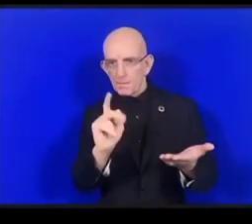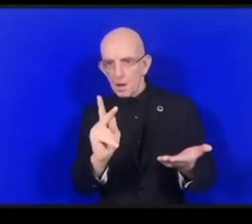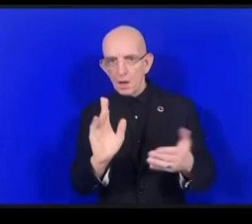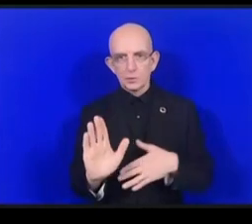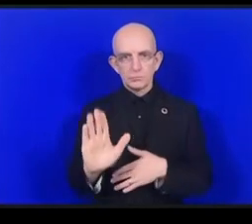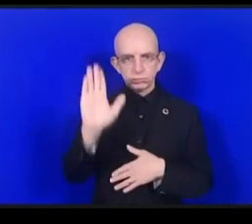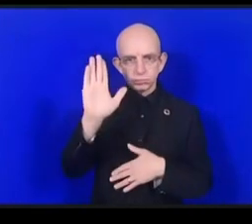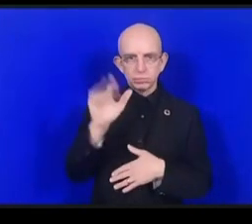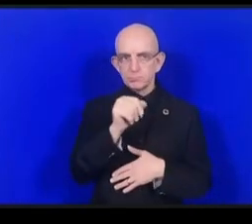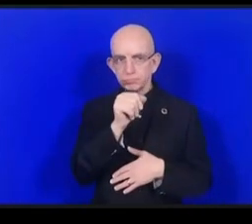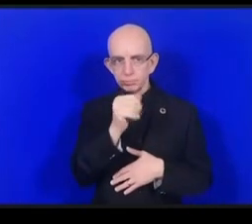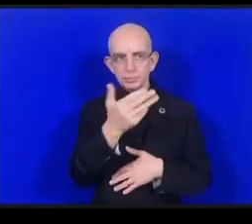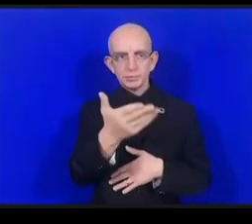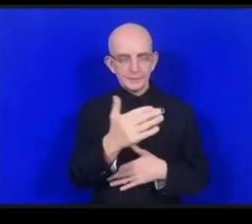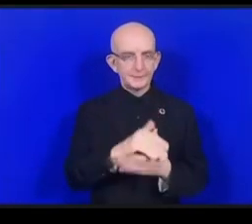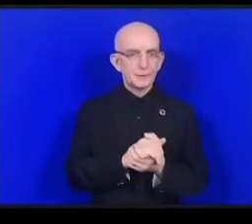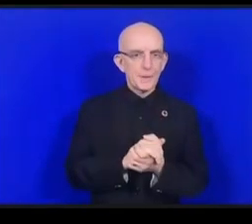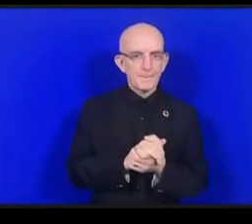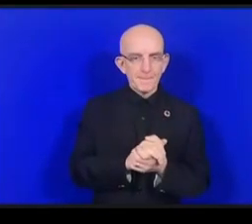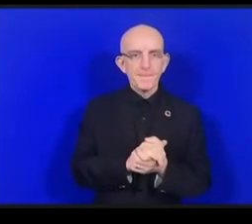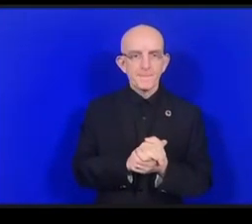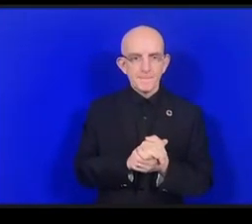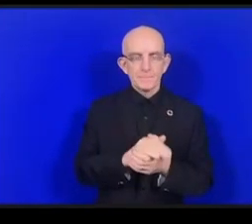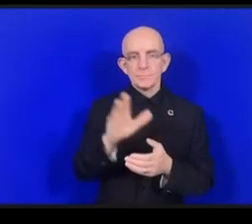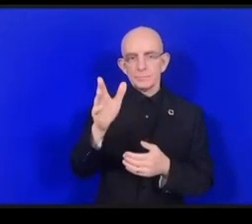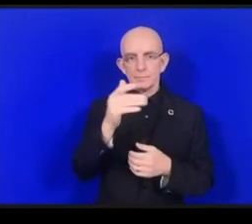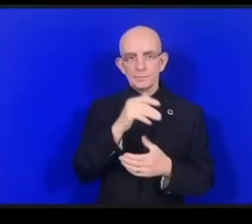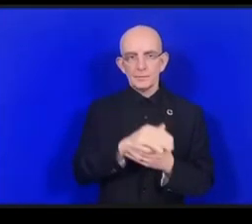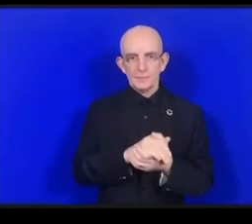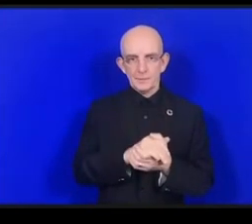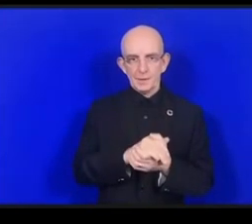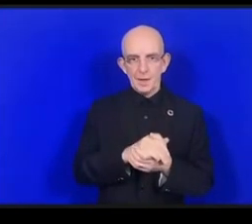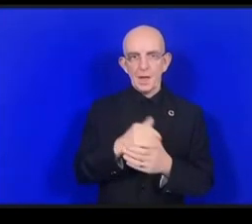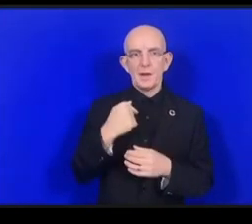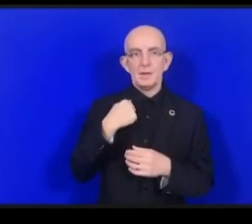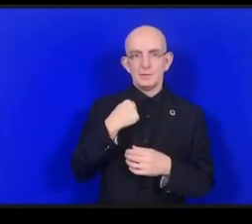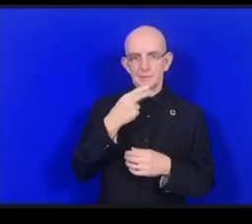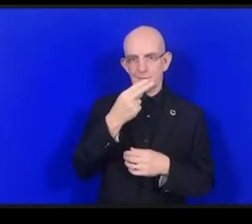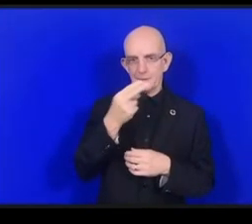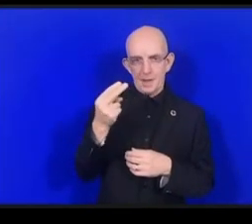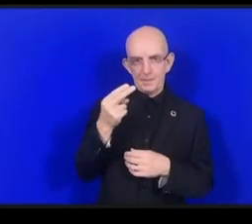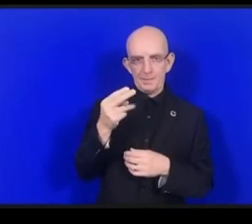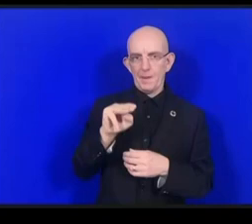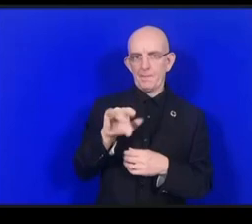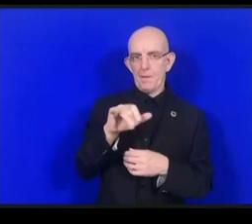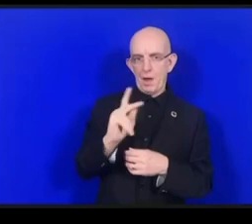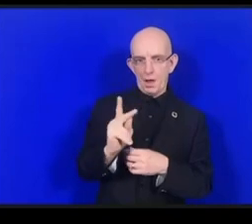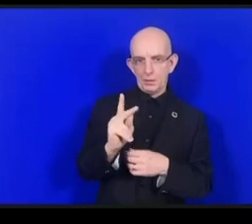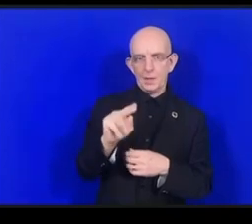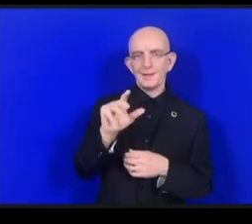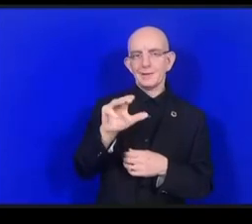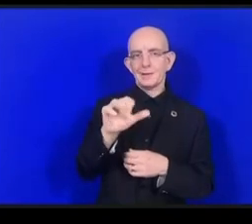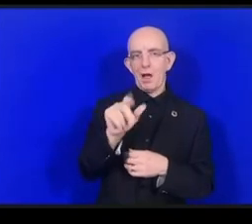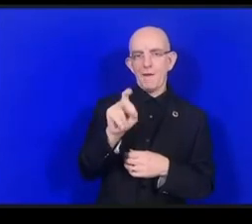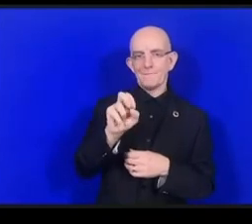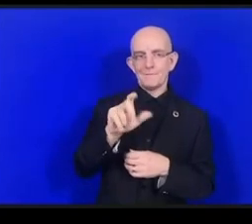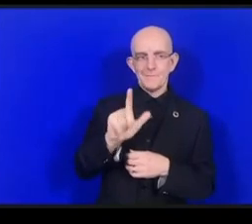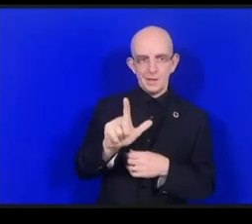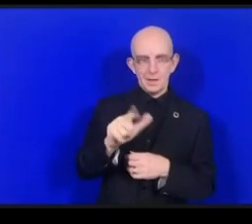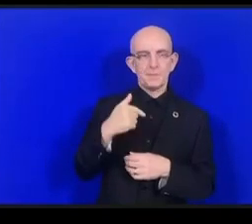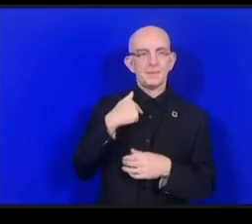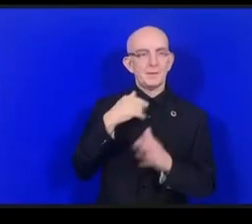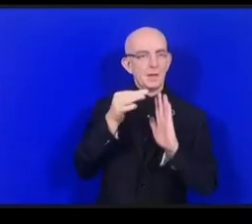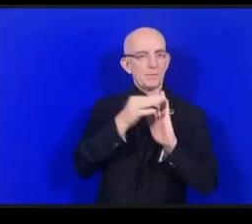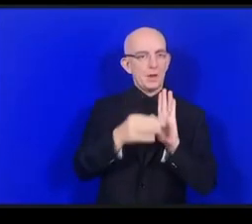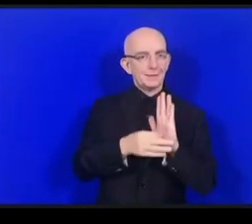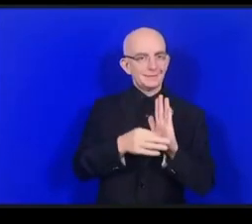name is Mark Carvel. I'm a policy advisor for IS3C, which is a dynamic coalition. We've